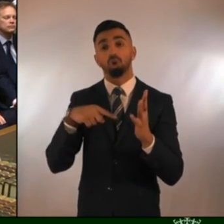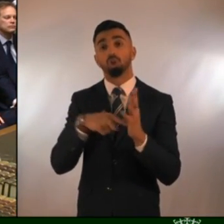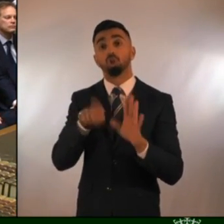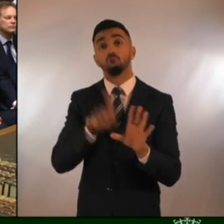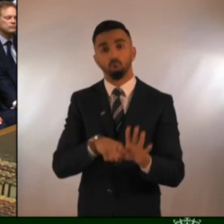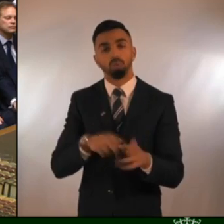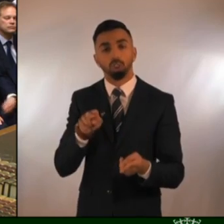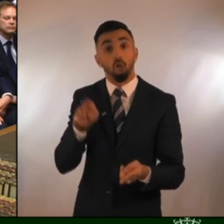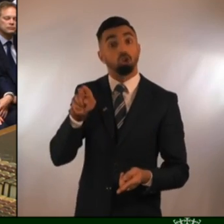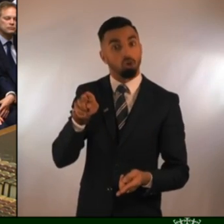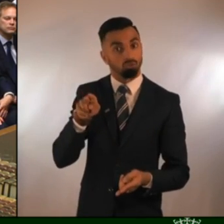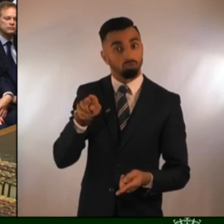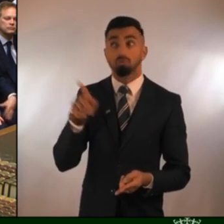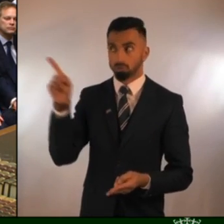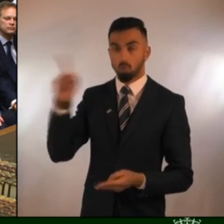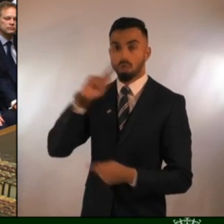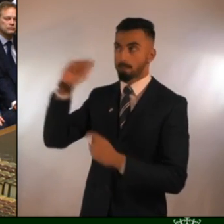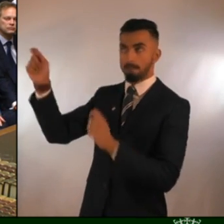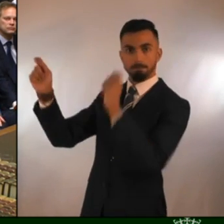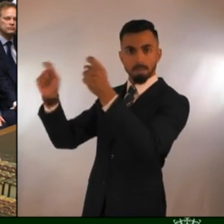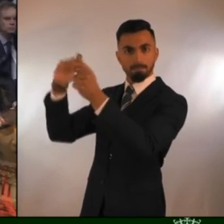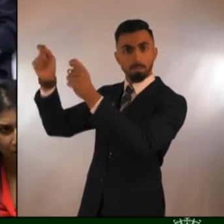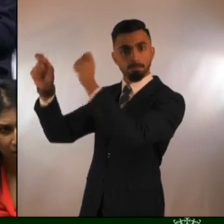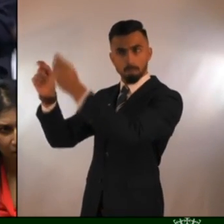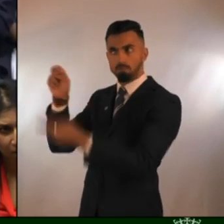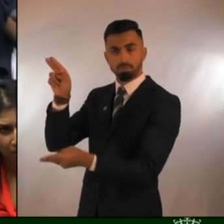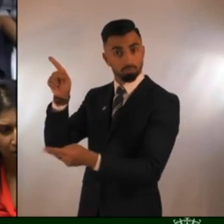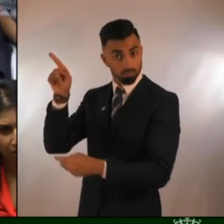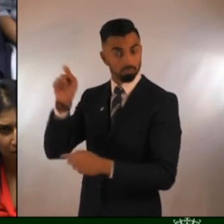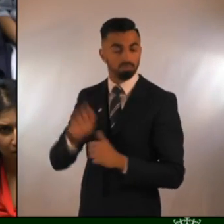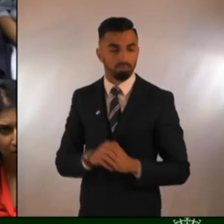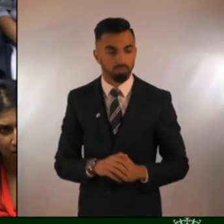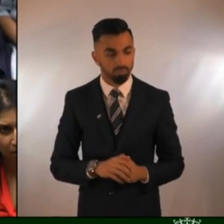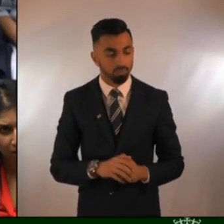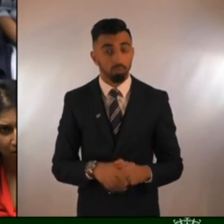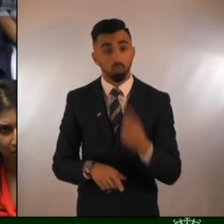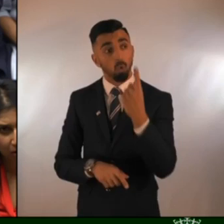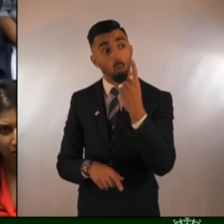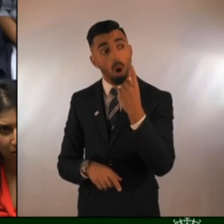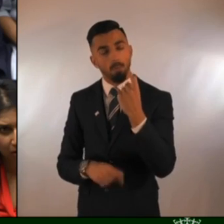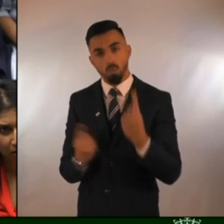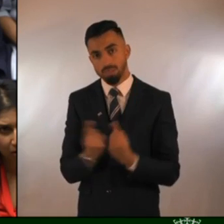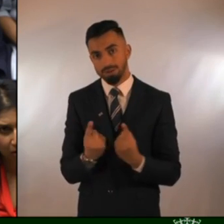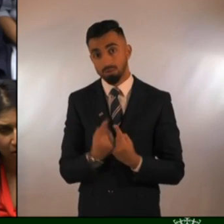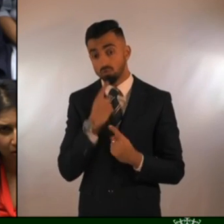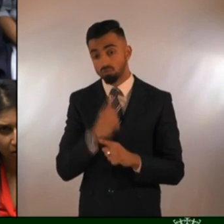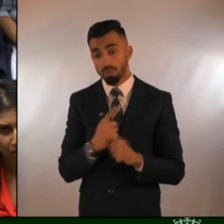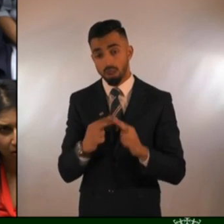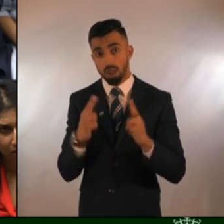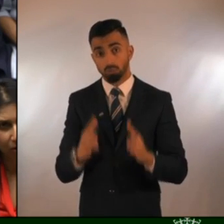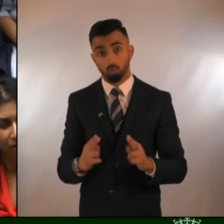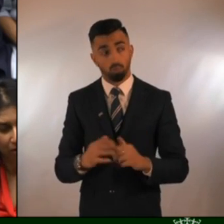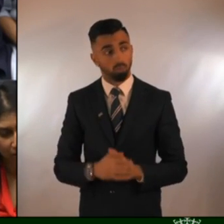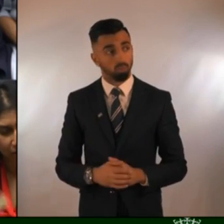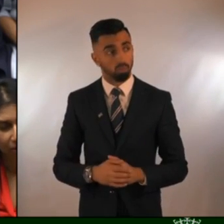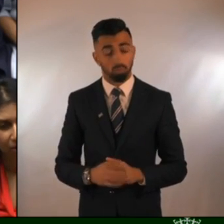I have one further measure to announce on housing. 2.5 years on, we're still grappling with the tragic legacy